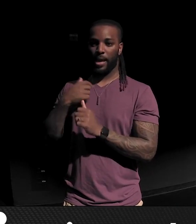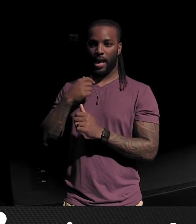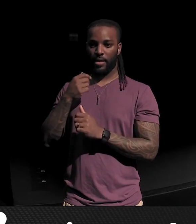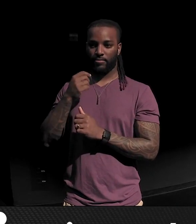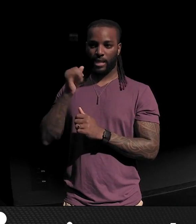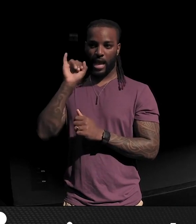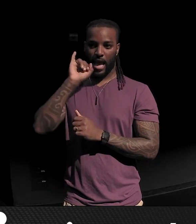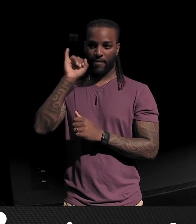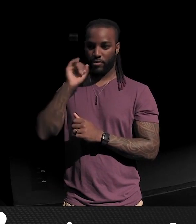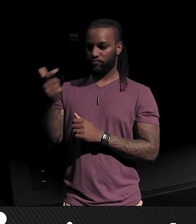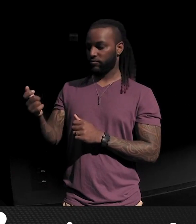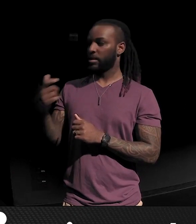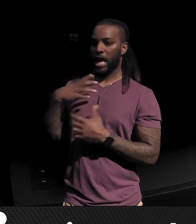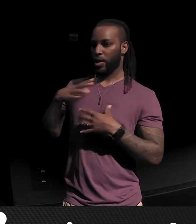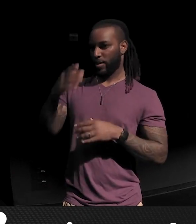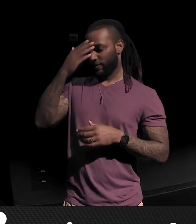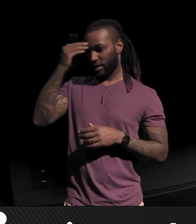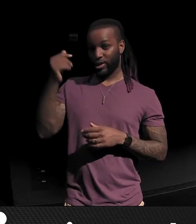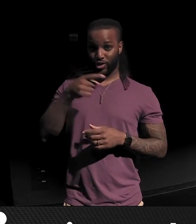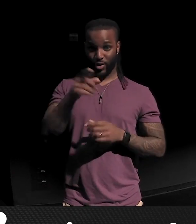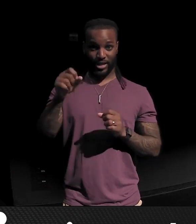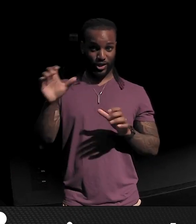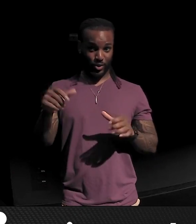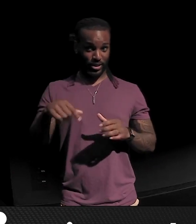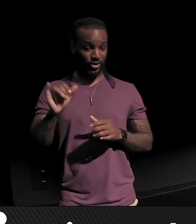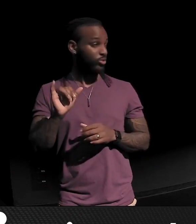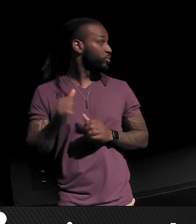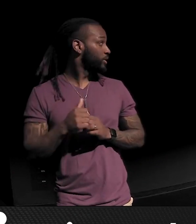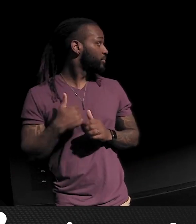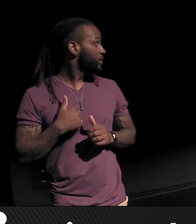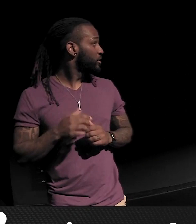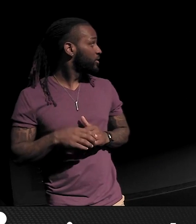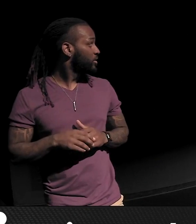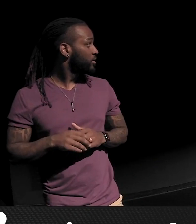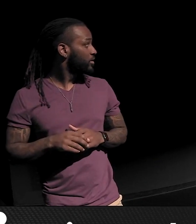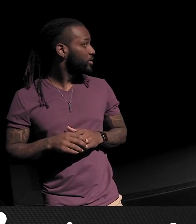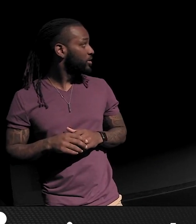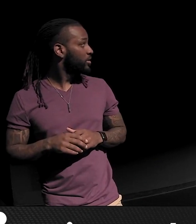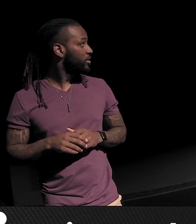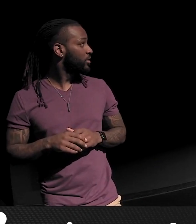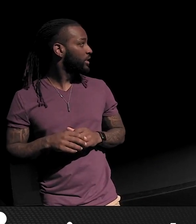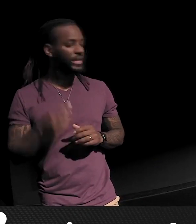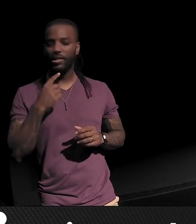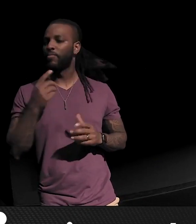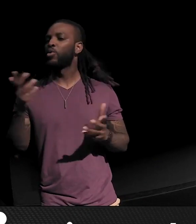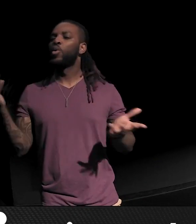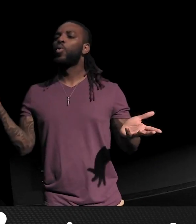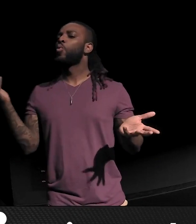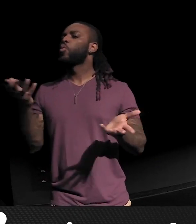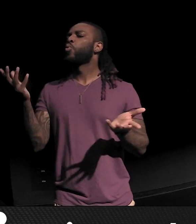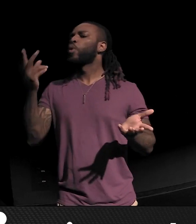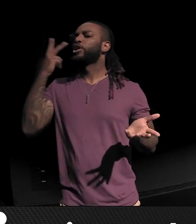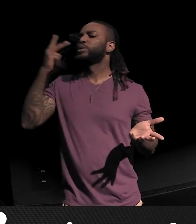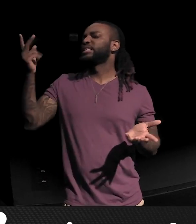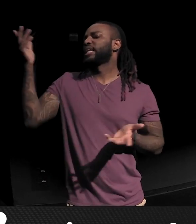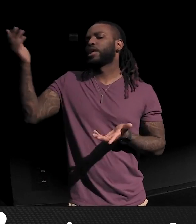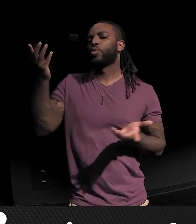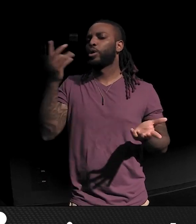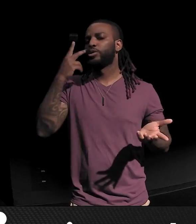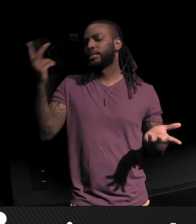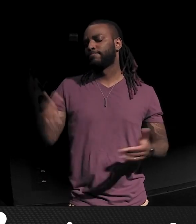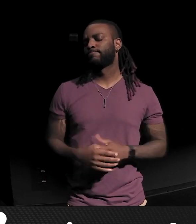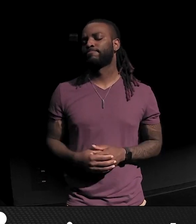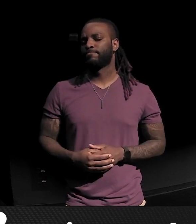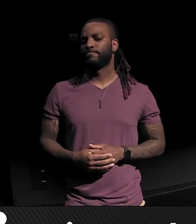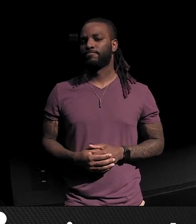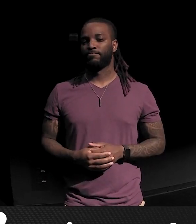because I wanted to not forget it. So you all can do this exercise with me. He said, what do you see when you, what do you see there? And the first